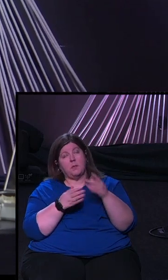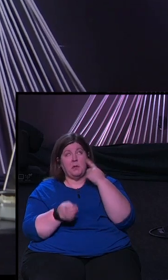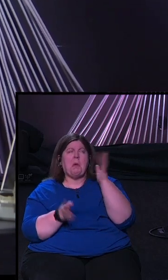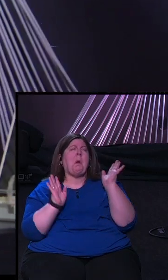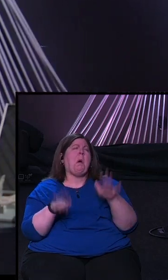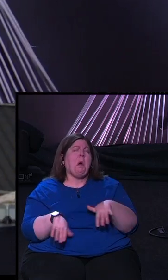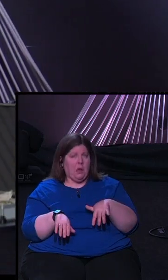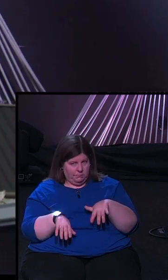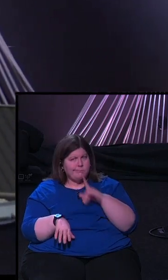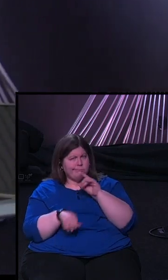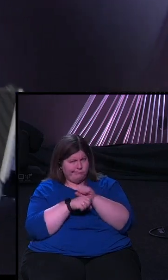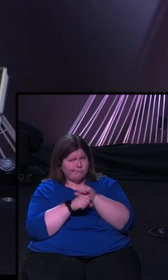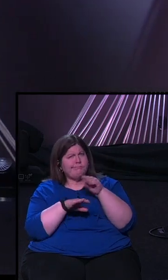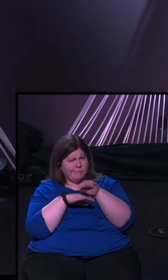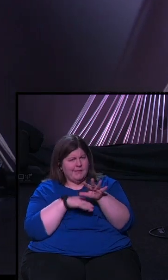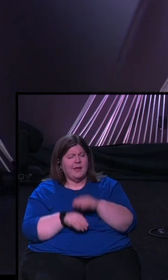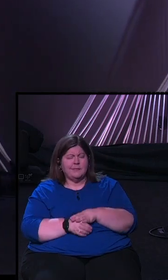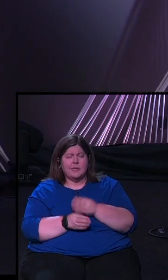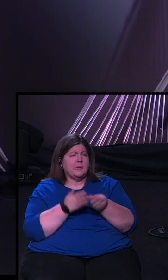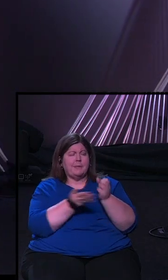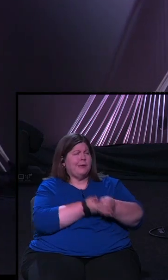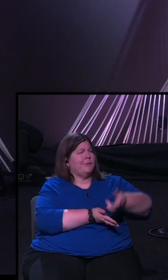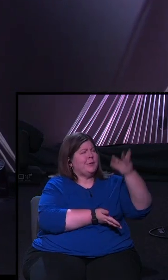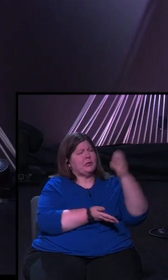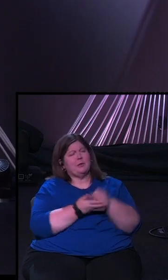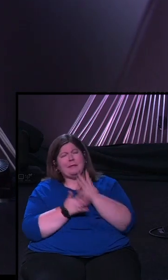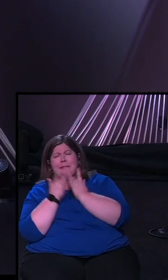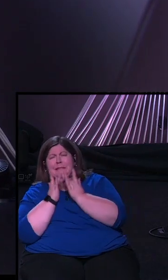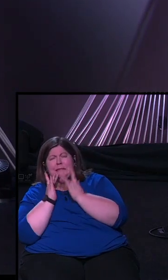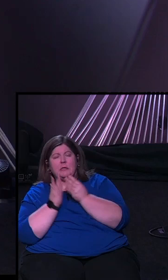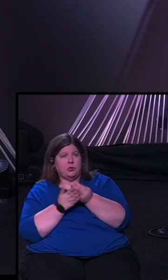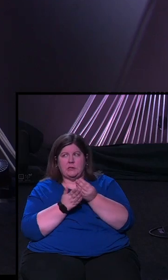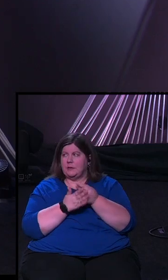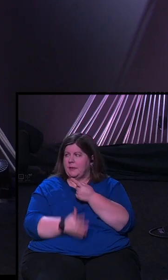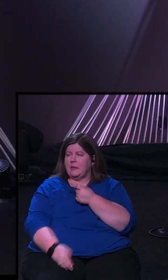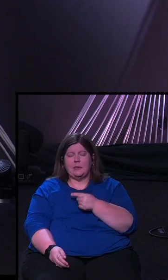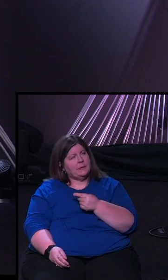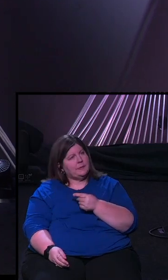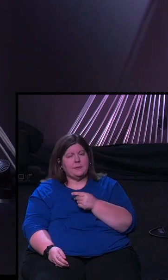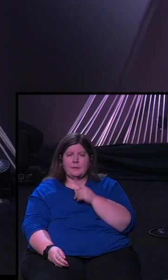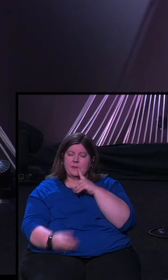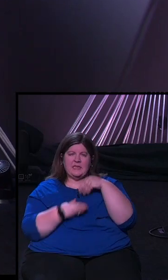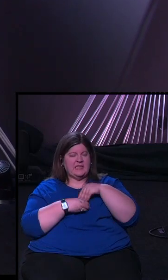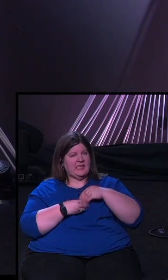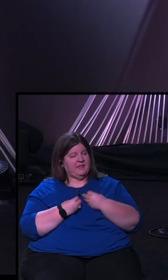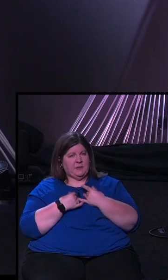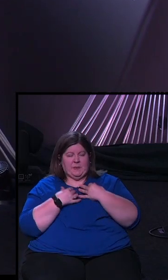lot or a little, there's just something about this that does something inside of